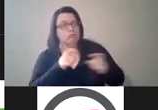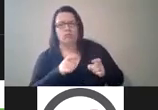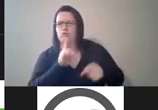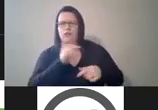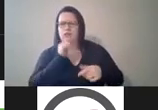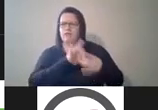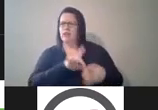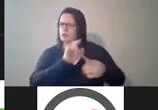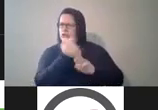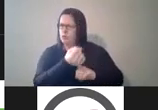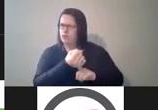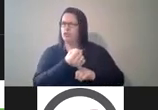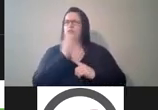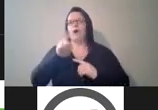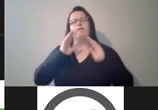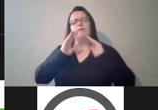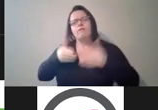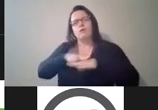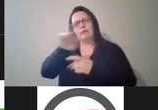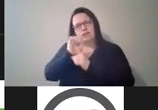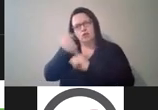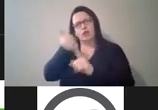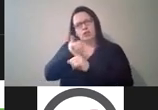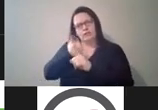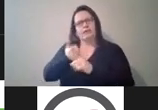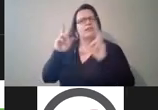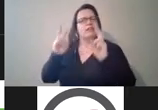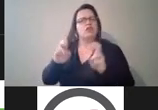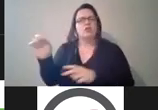more specific to the question or the issue at hand.